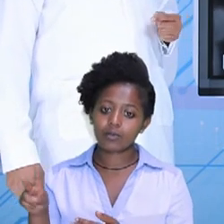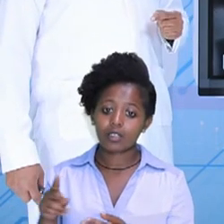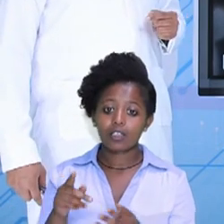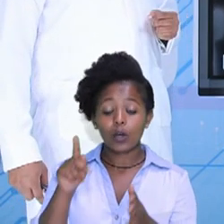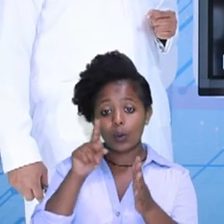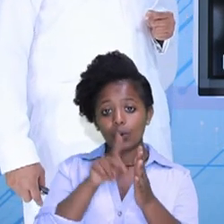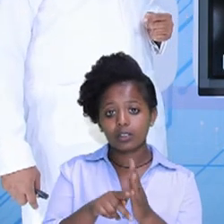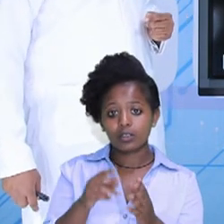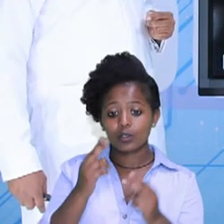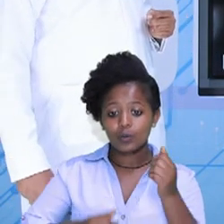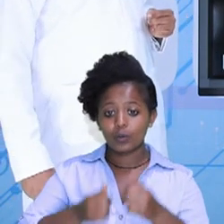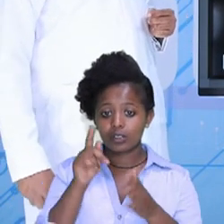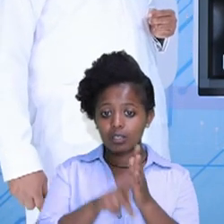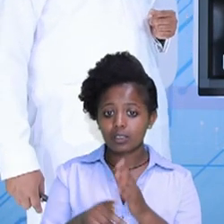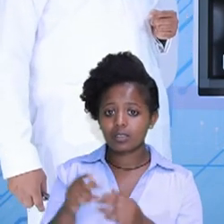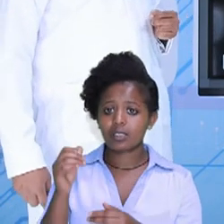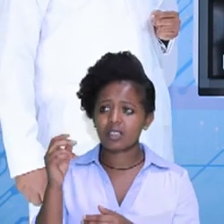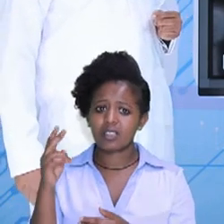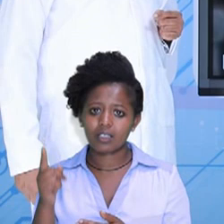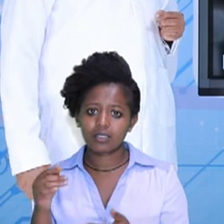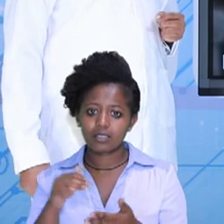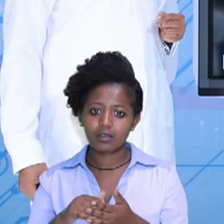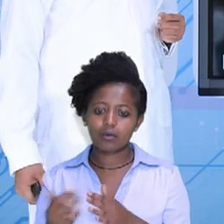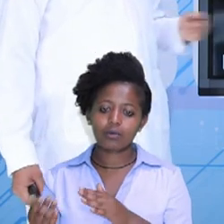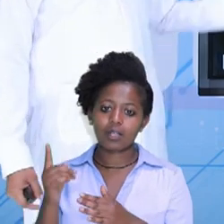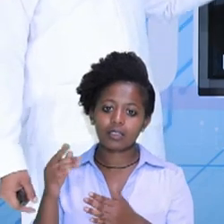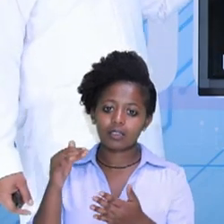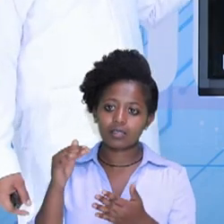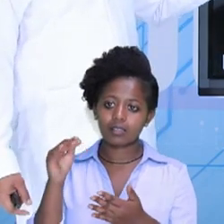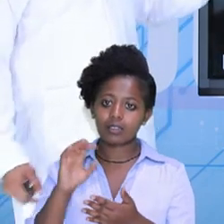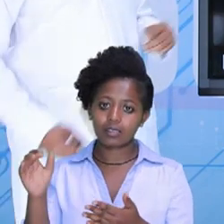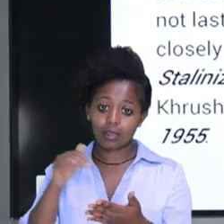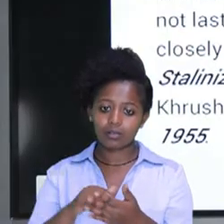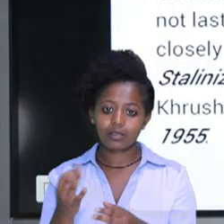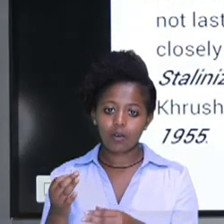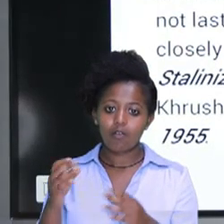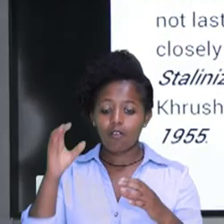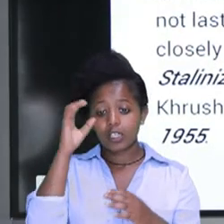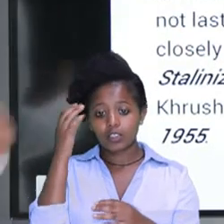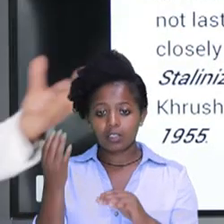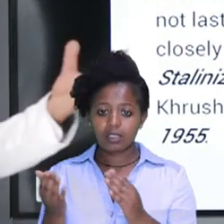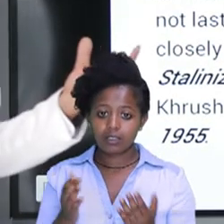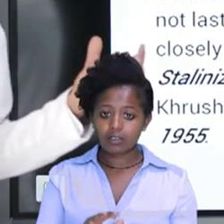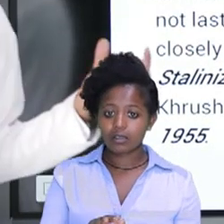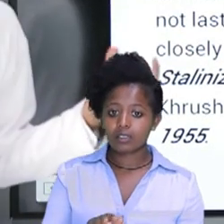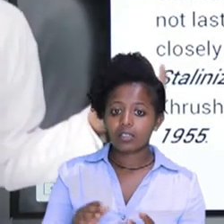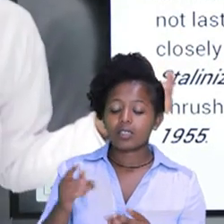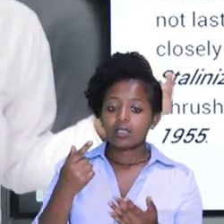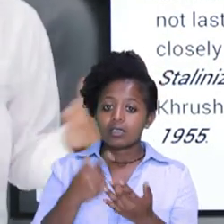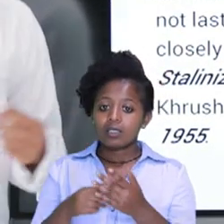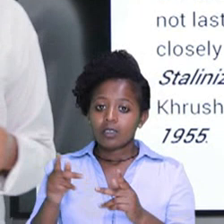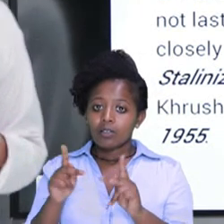which killed by hundreds of thousands of people in China. China made at the time significant